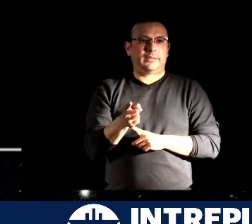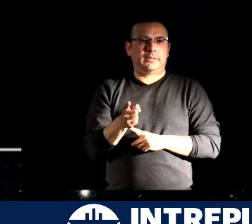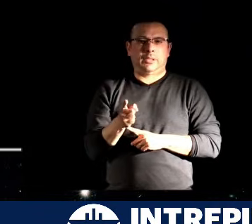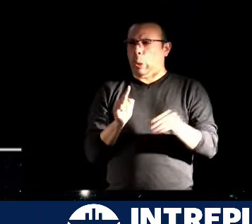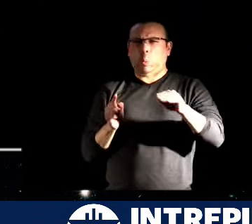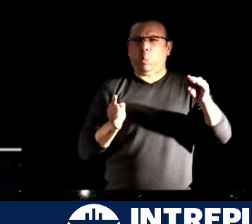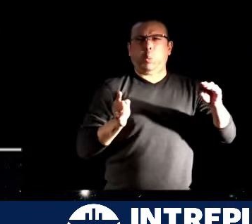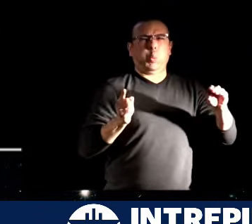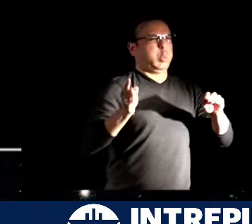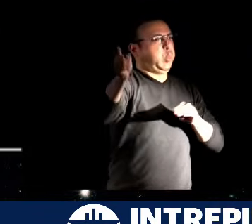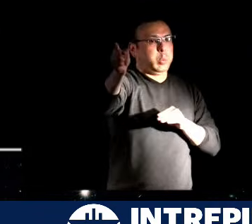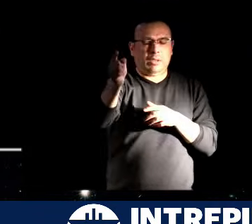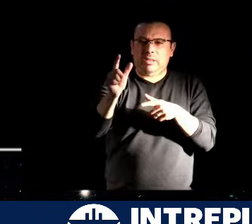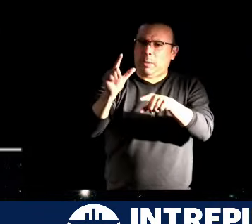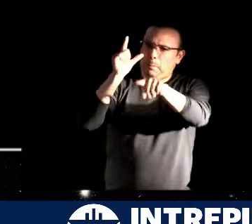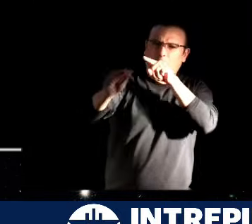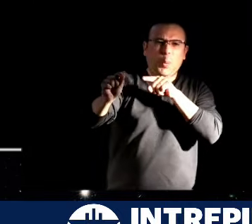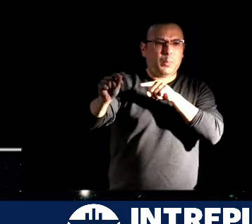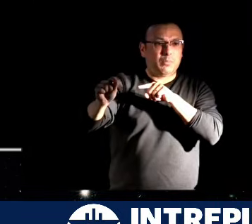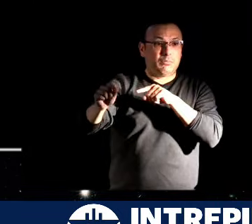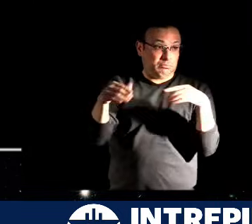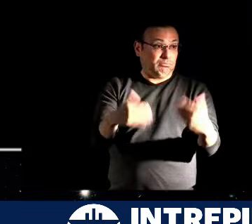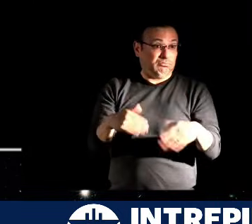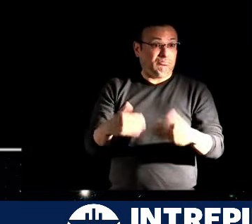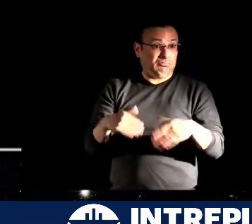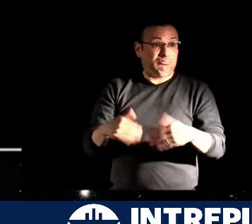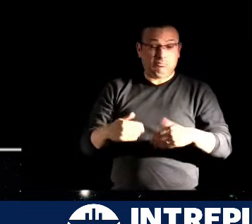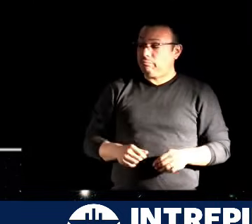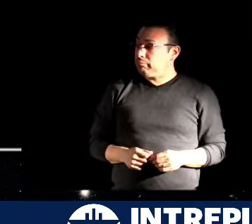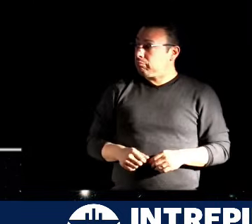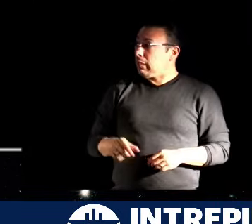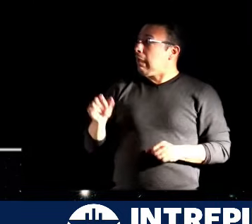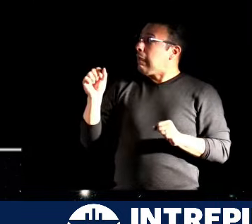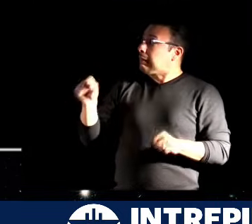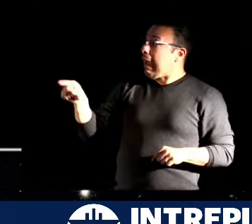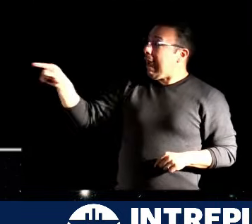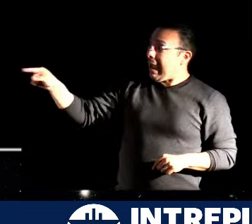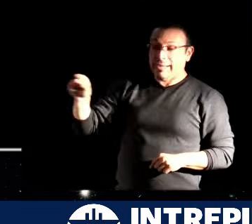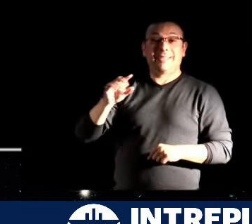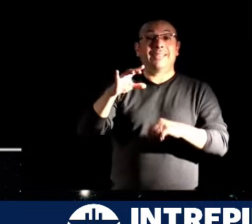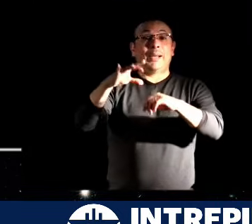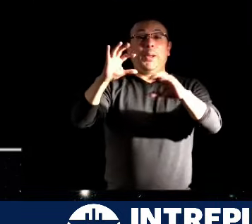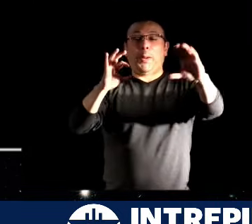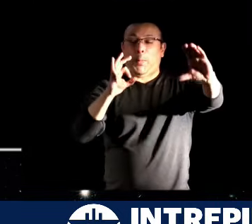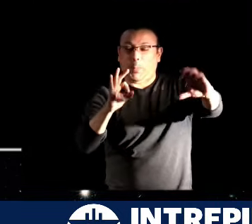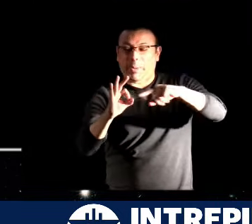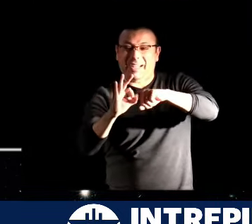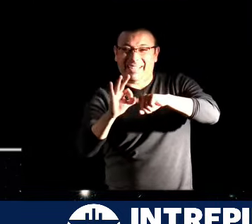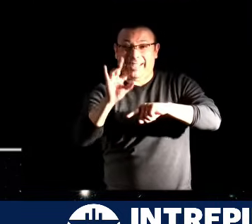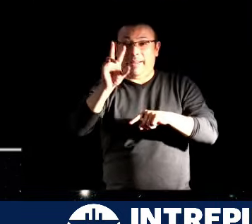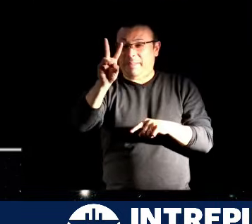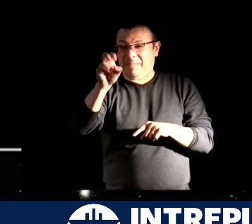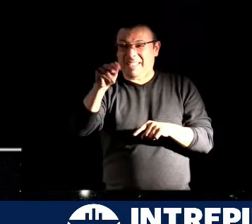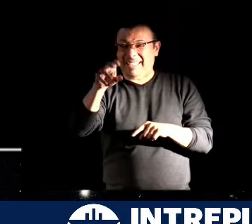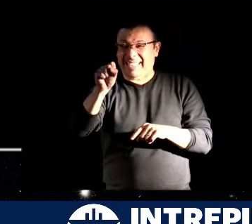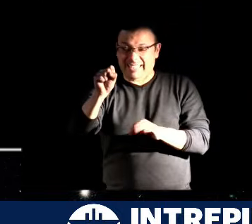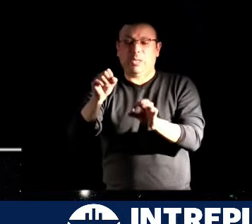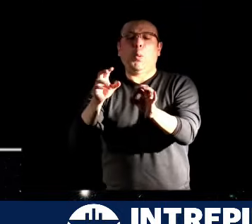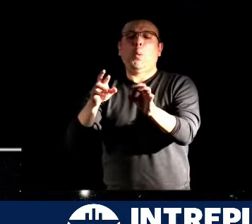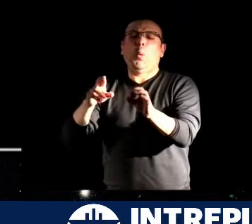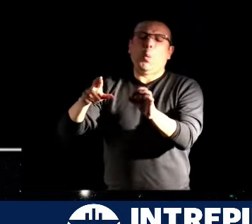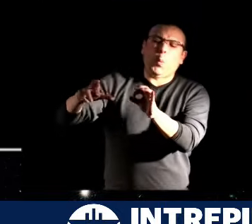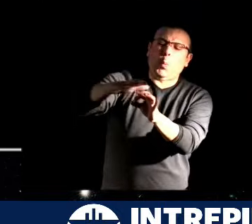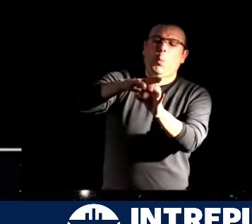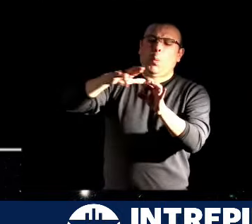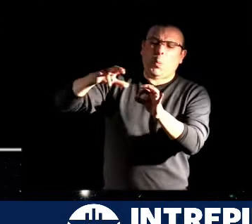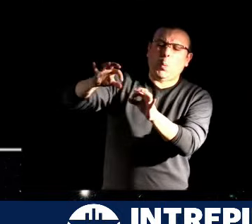So then now that we know we could go to this interplanetary, we can do 7 Venus flybys, get a little bit closer, we get a lot of science